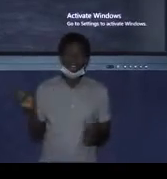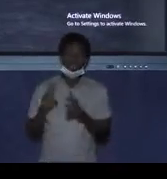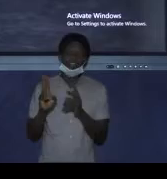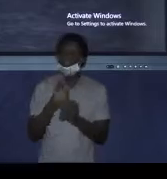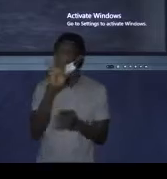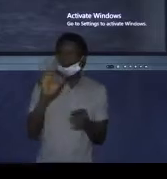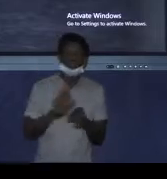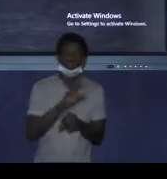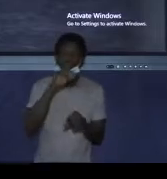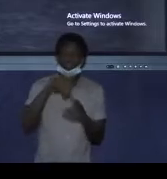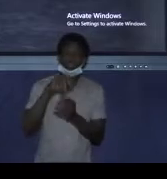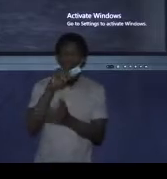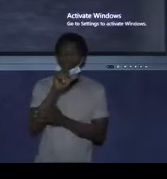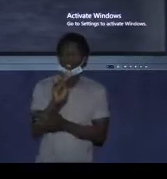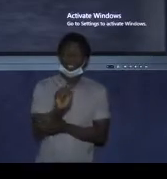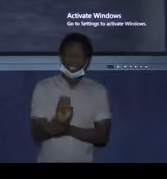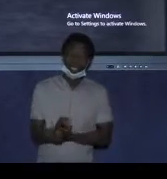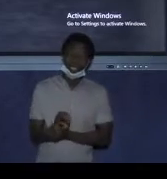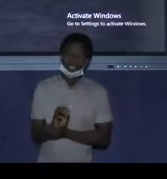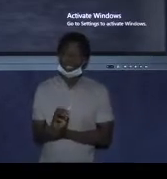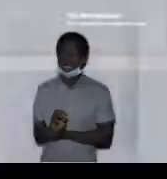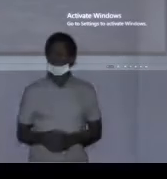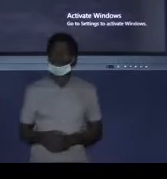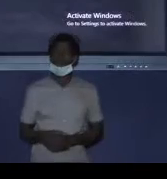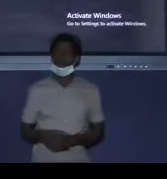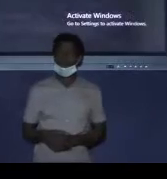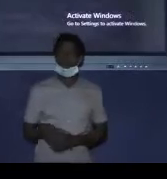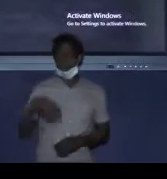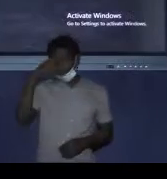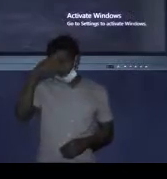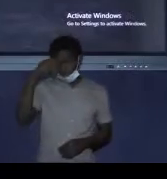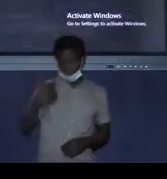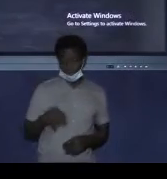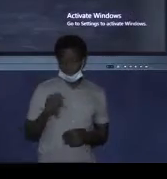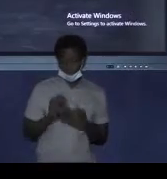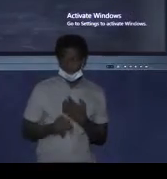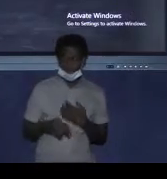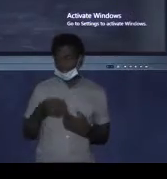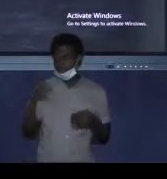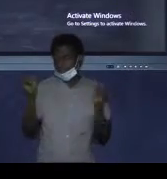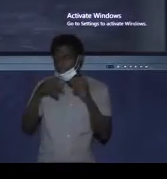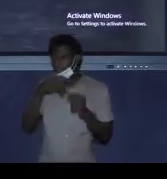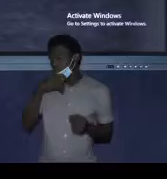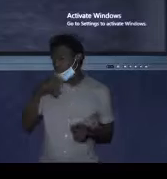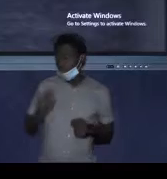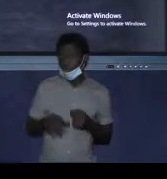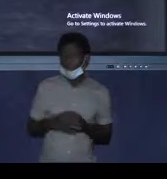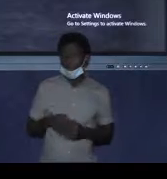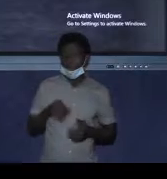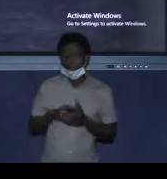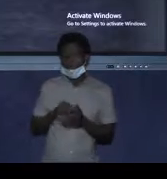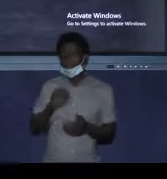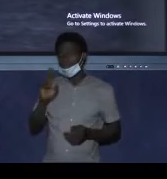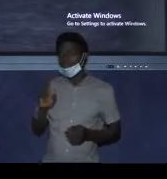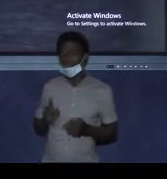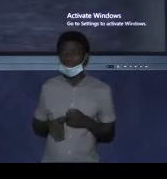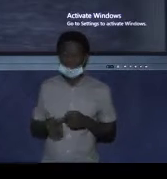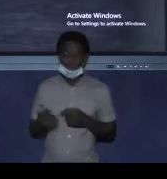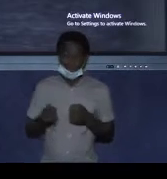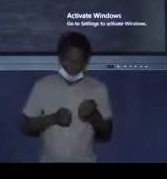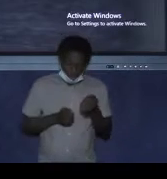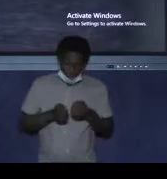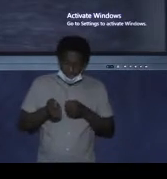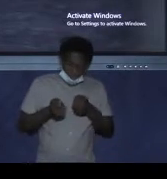are very useful in laboratories. Next is, it is used to control the